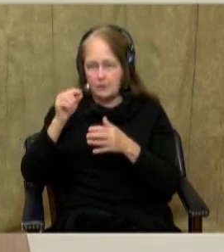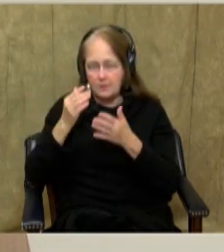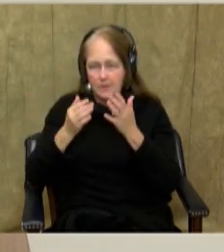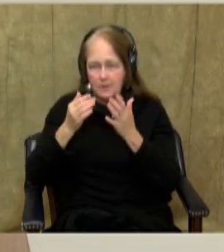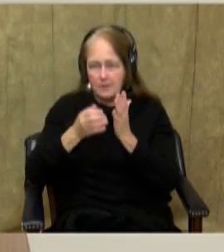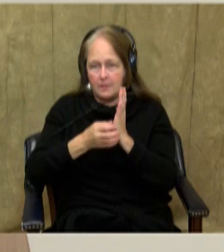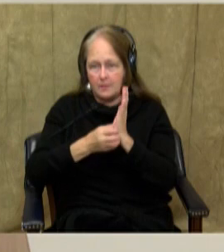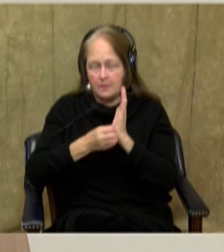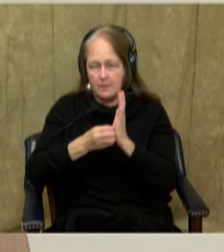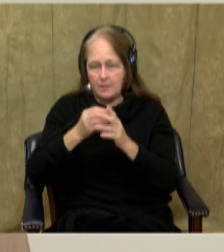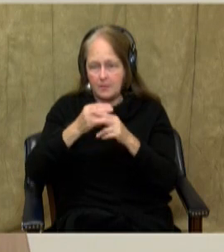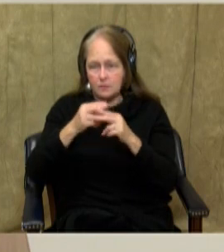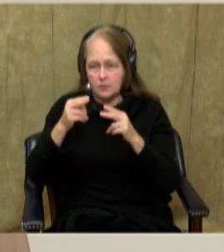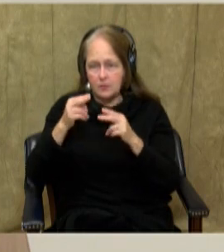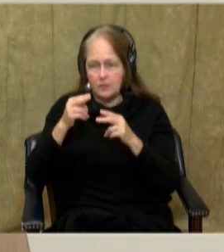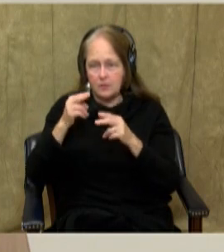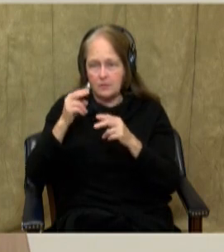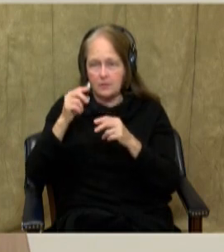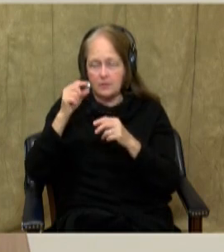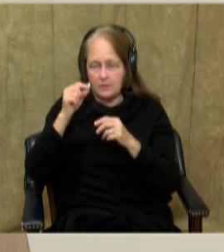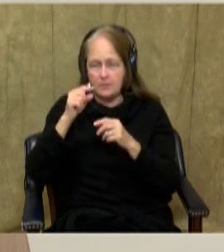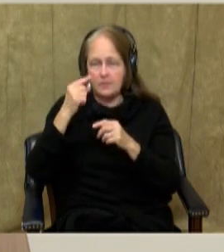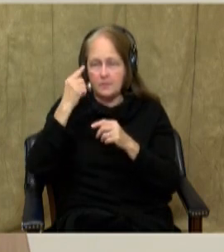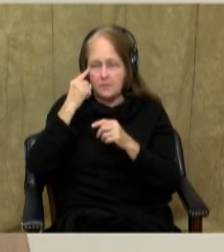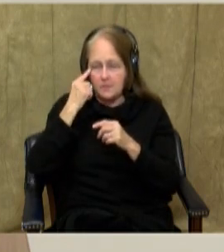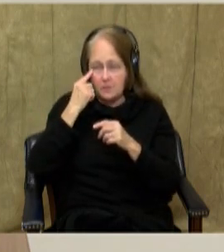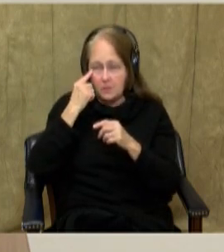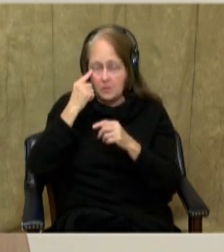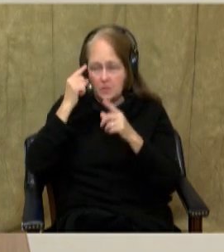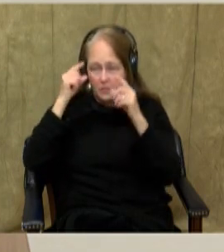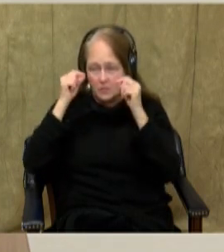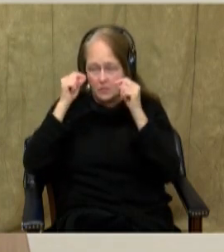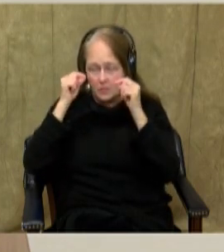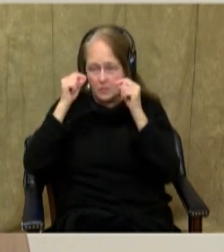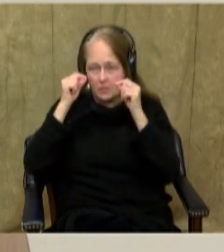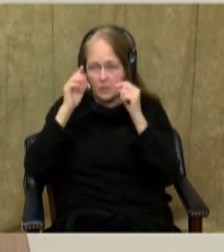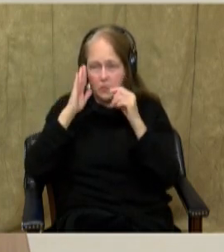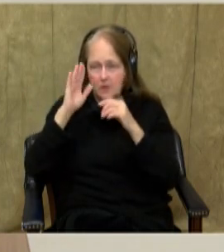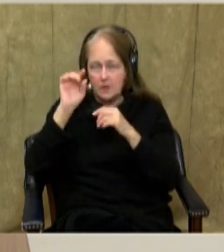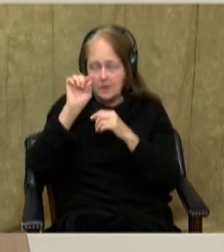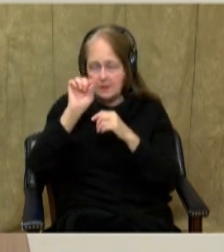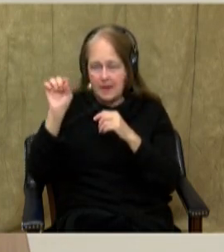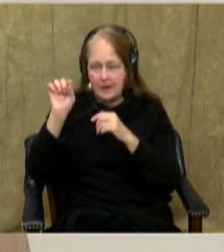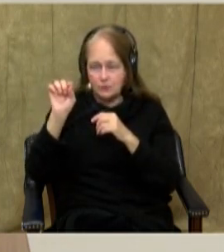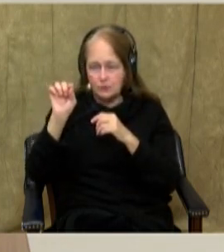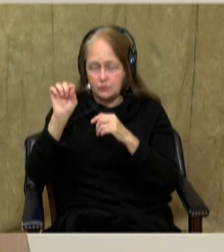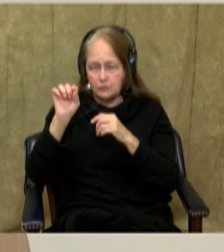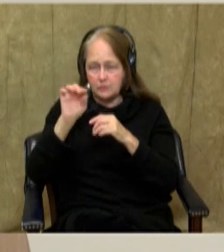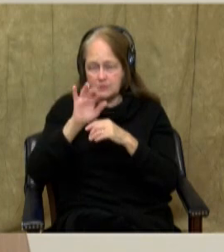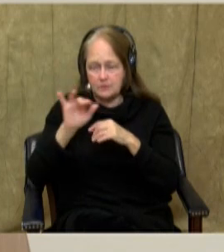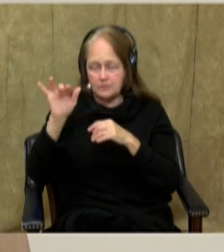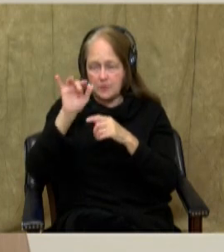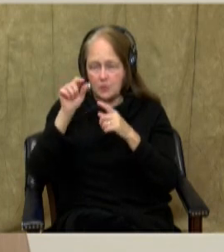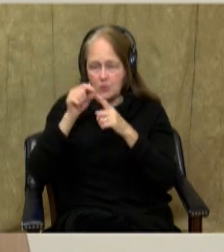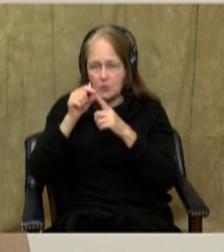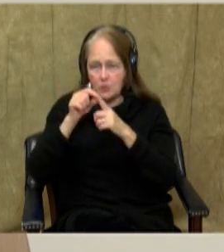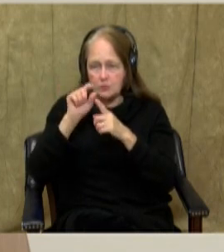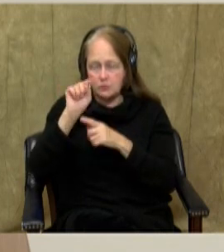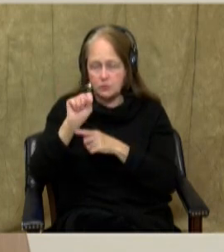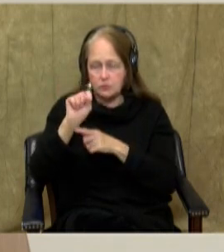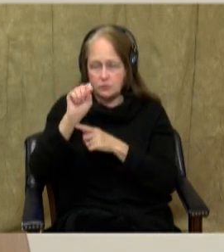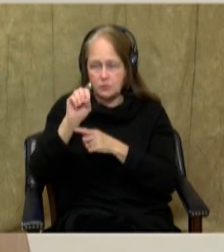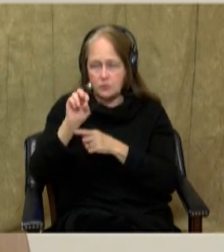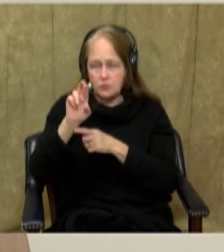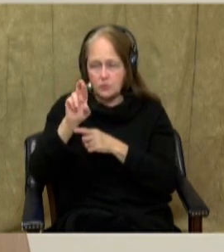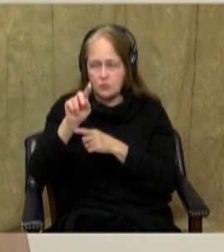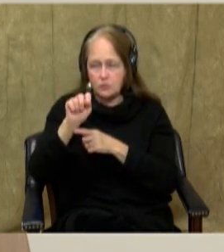may have been like a short blink would have been a dot, and maybe a long blink would have been a dash. So he spelled out the word